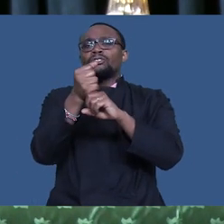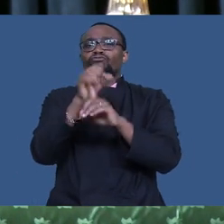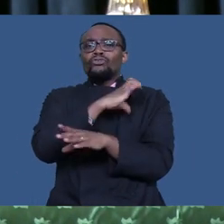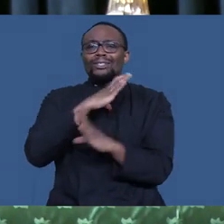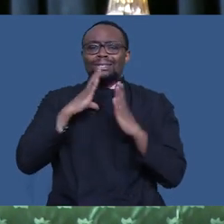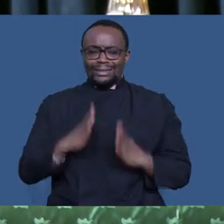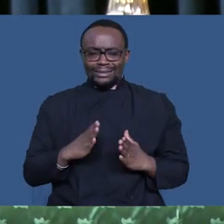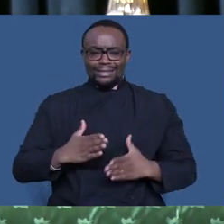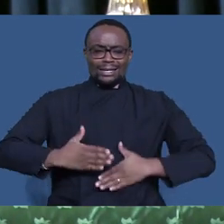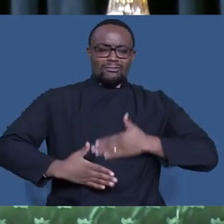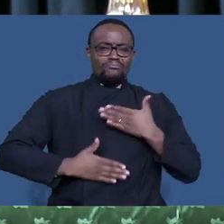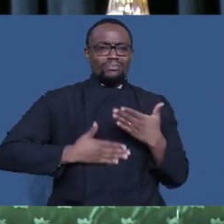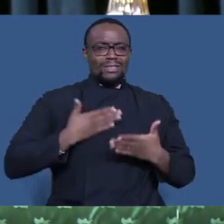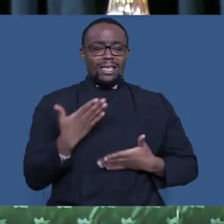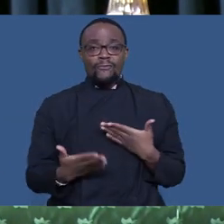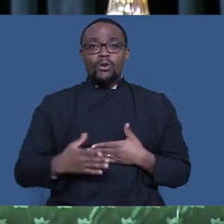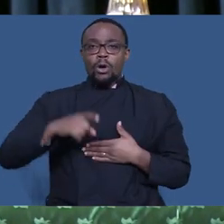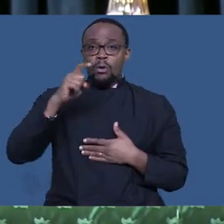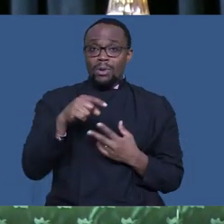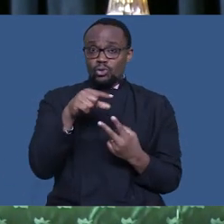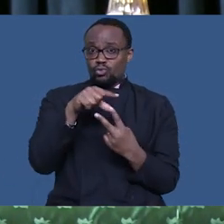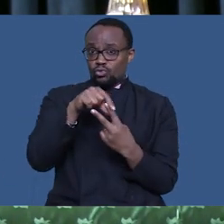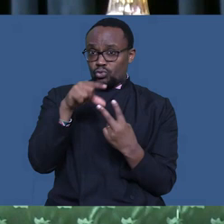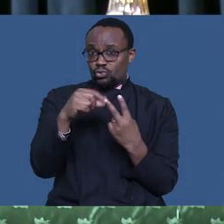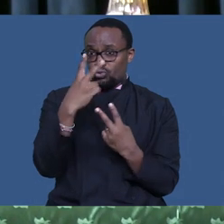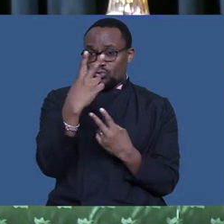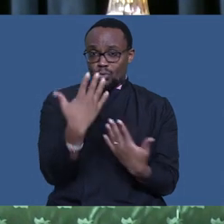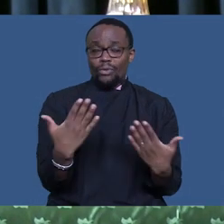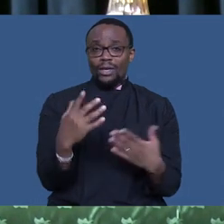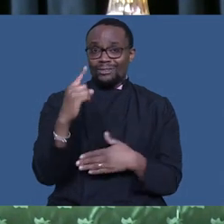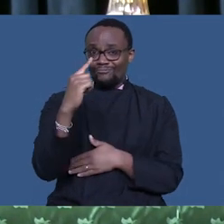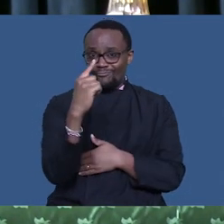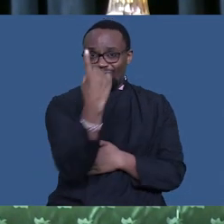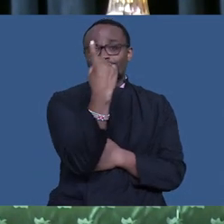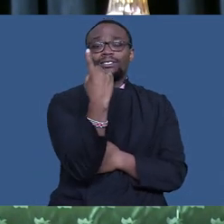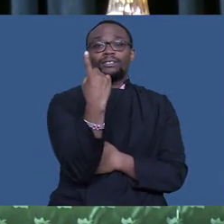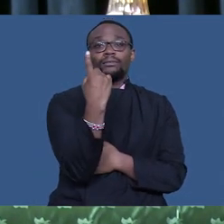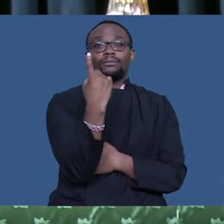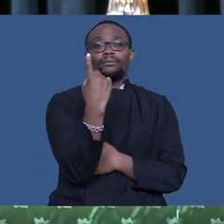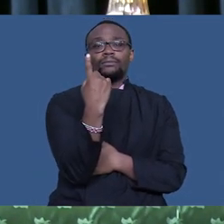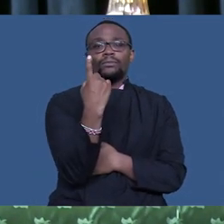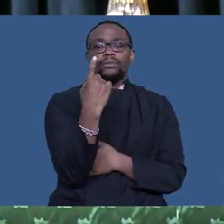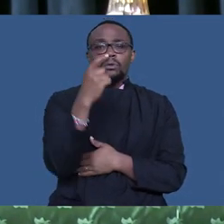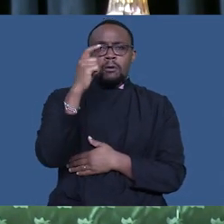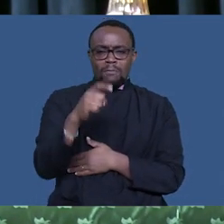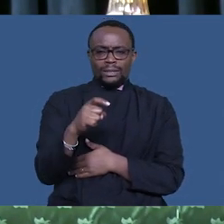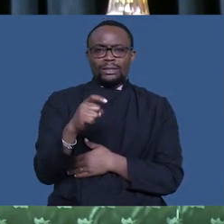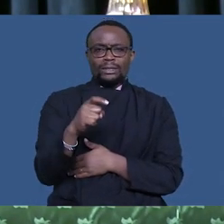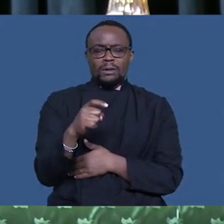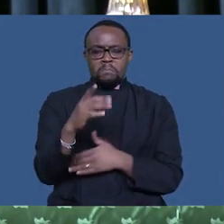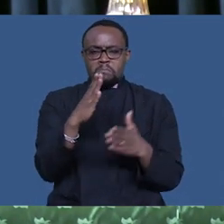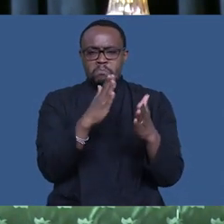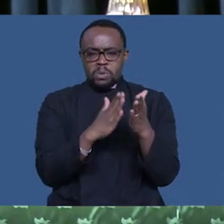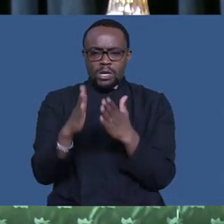Christian conduct, we must choose to do two things. Number one, we must willfully and